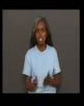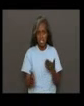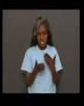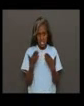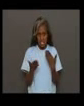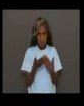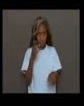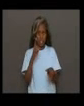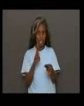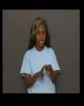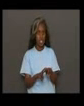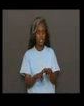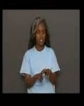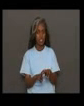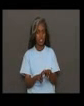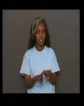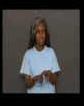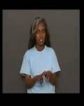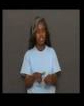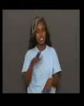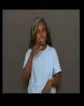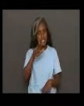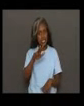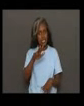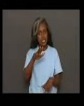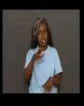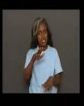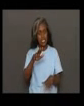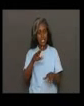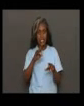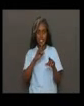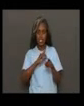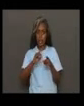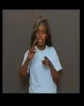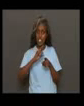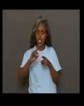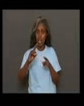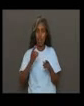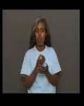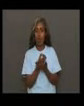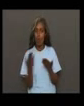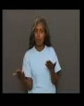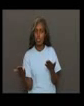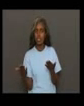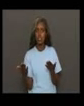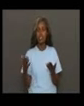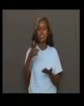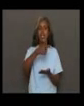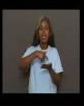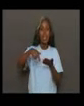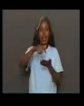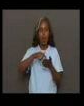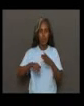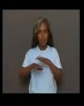Simply stated, it is a three-dimensional object that has a round